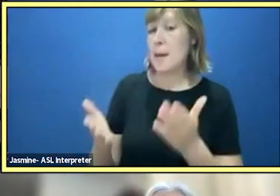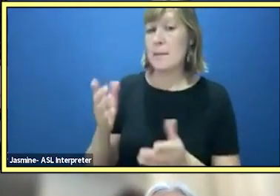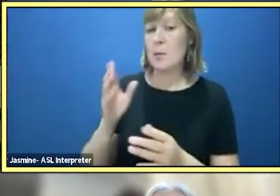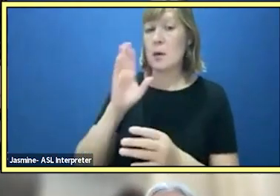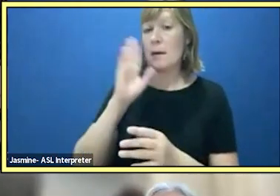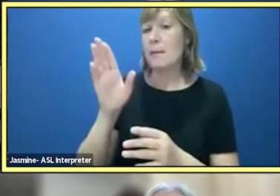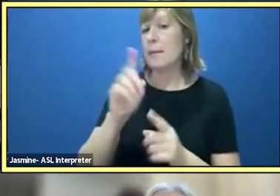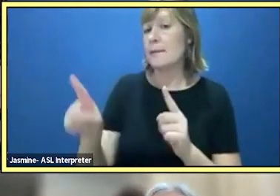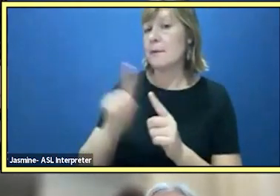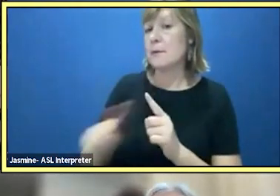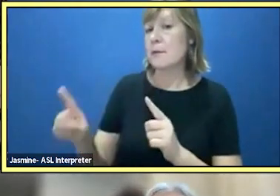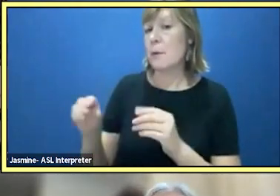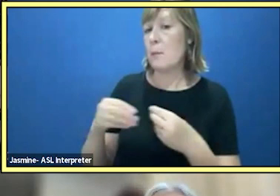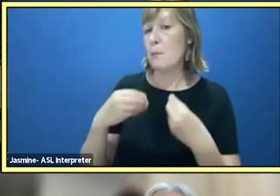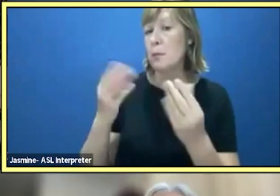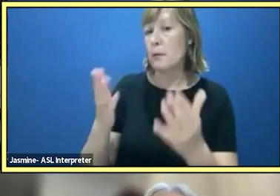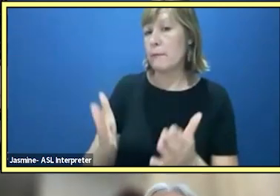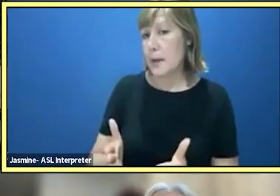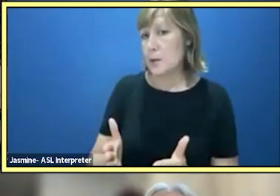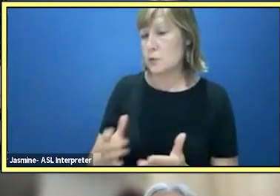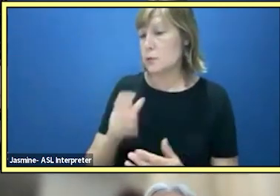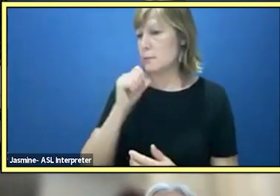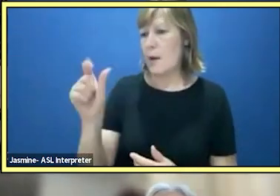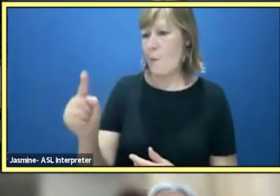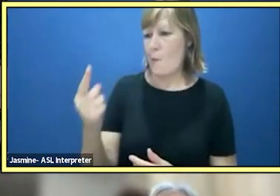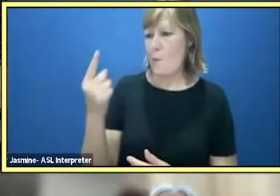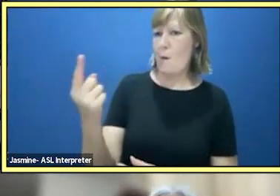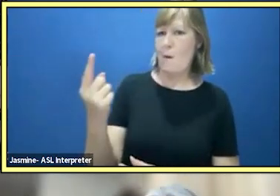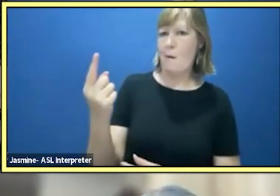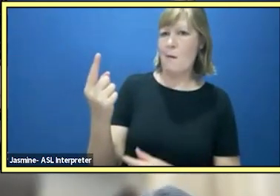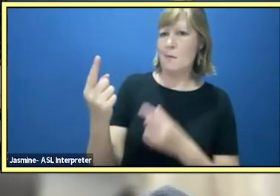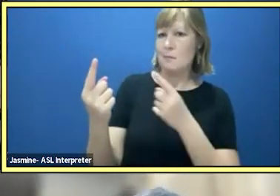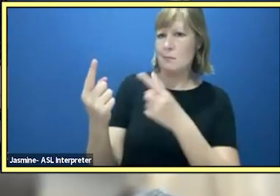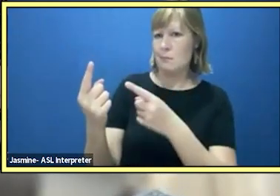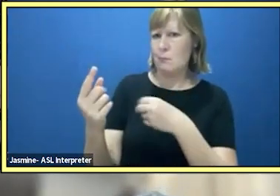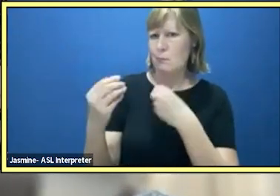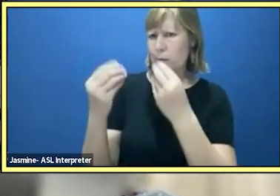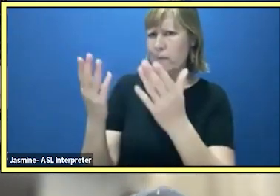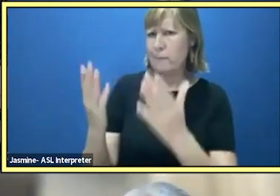getting connected to one provider and then that provider writes the plan. And